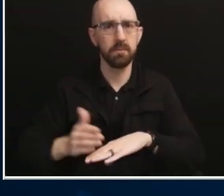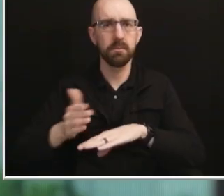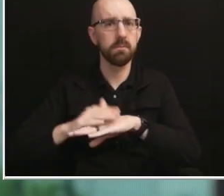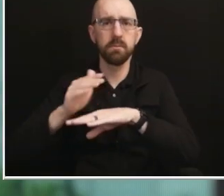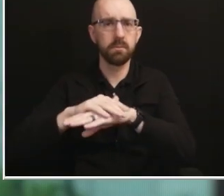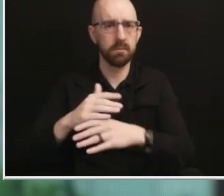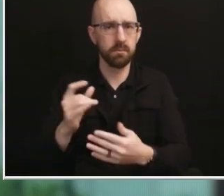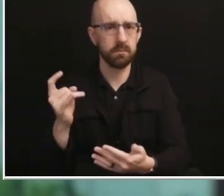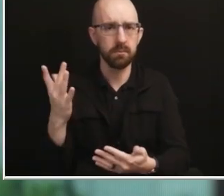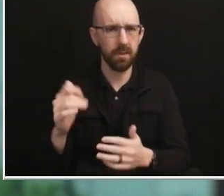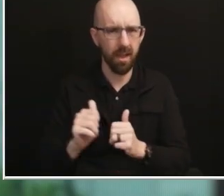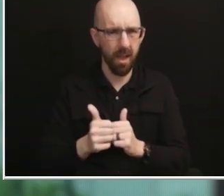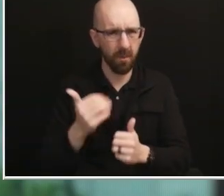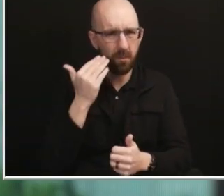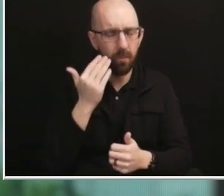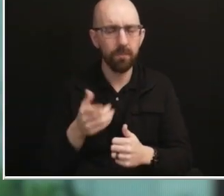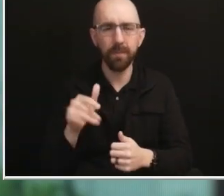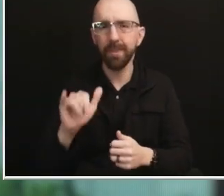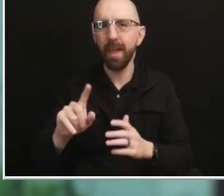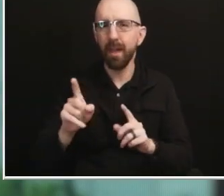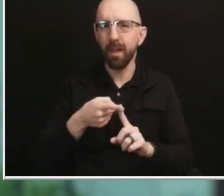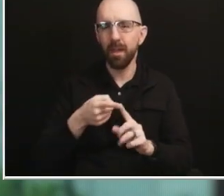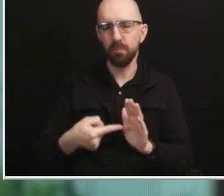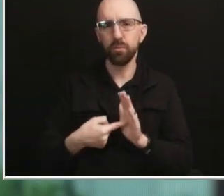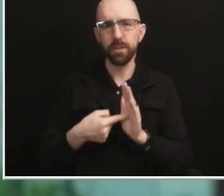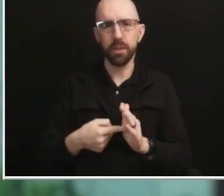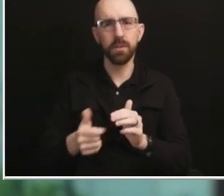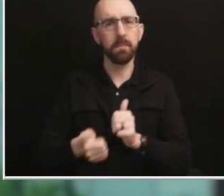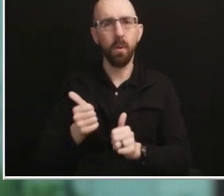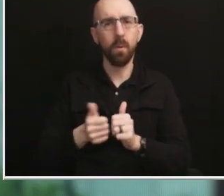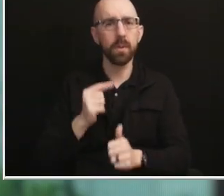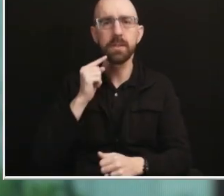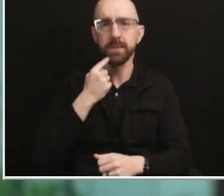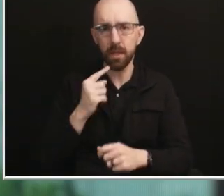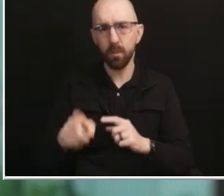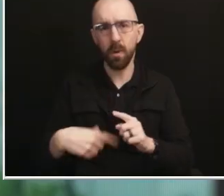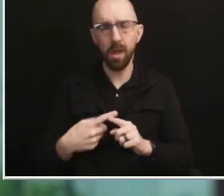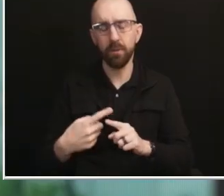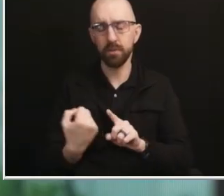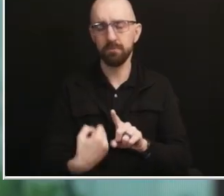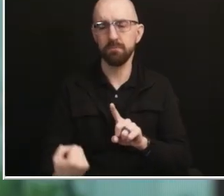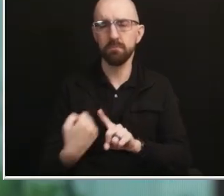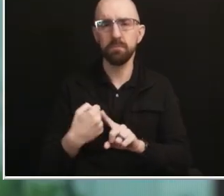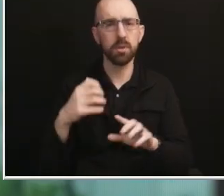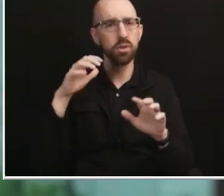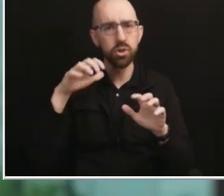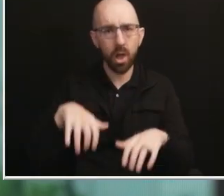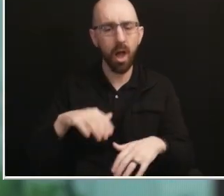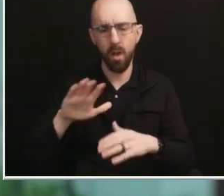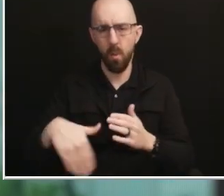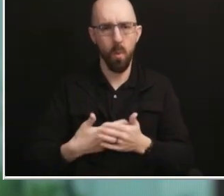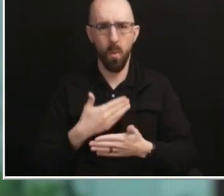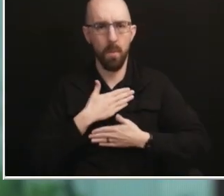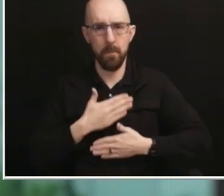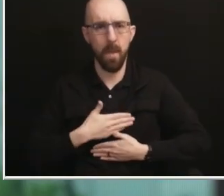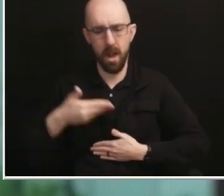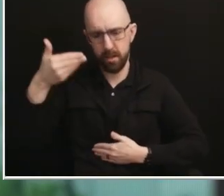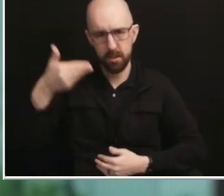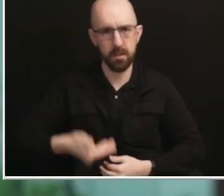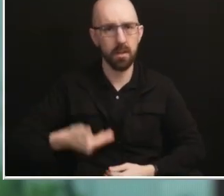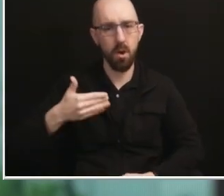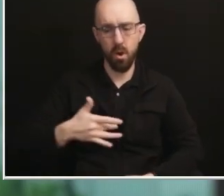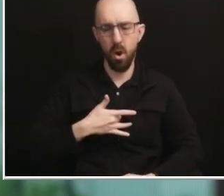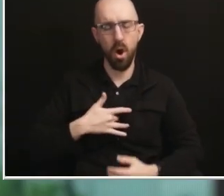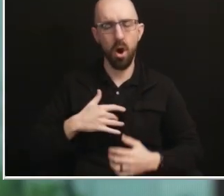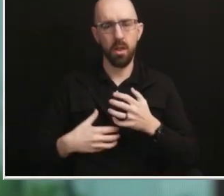again, that initial presentation is usually at the most severe state. When it comes on, it's a shock to the whole body when the heart kind of shuts down or is not able to pump